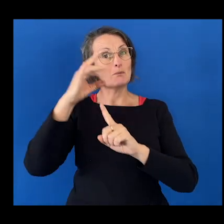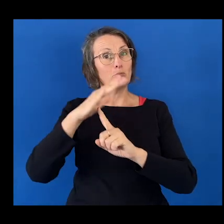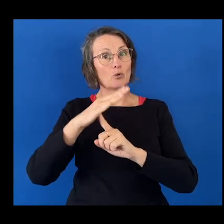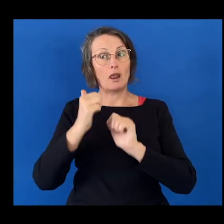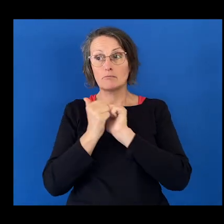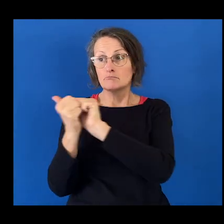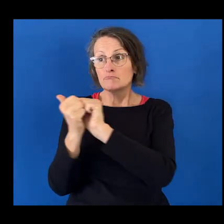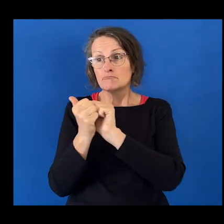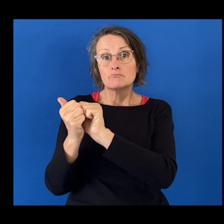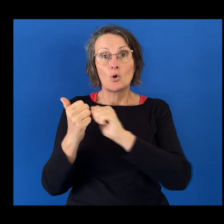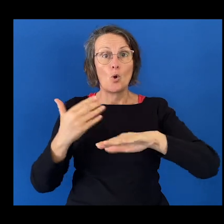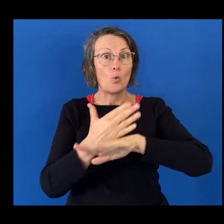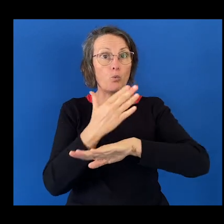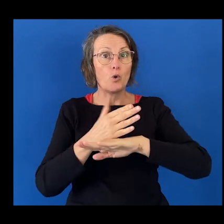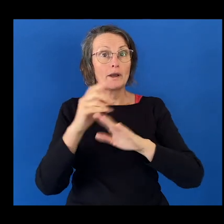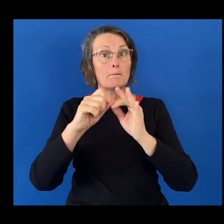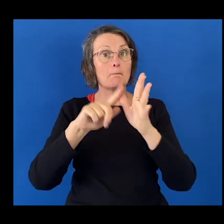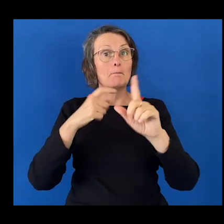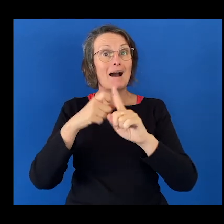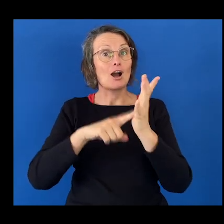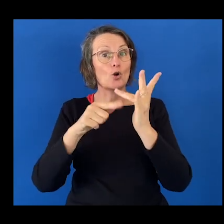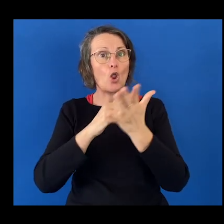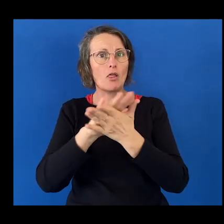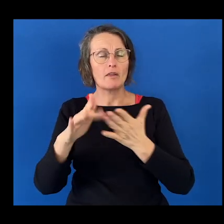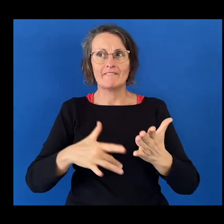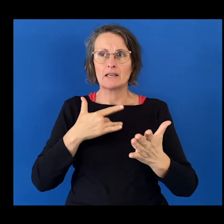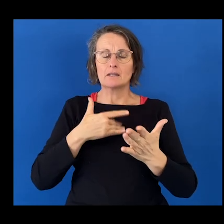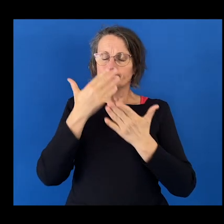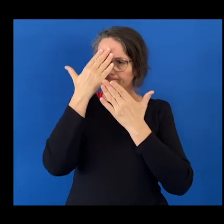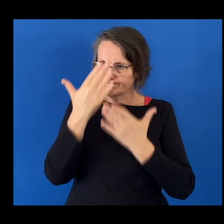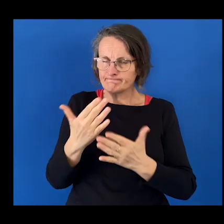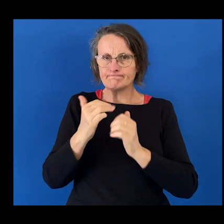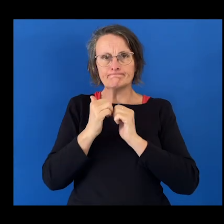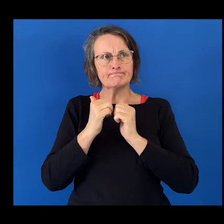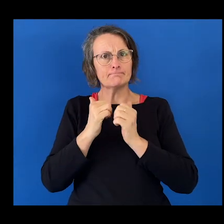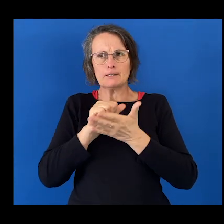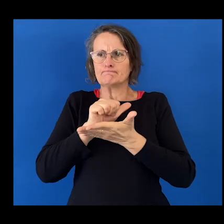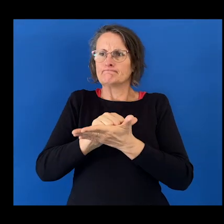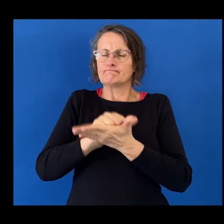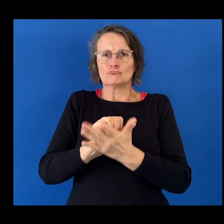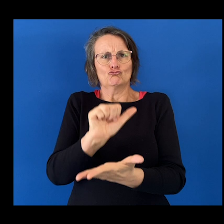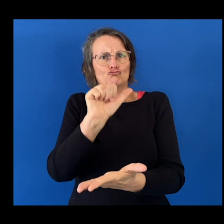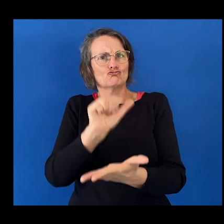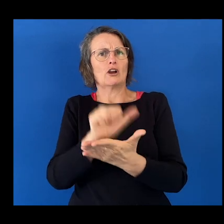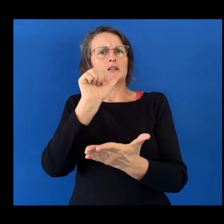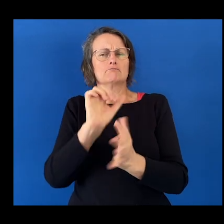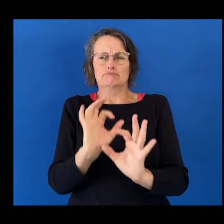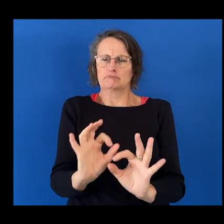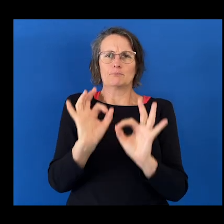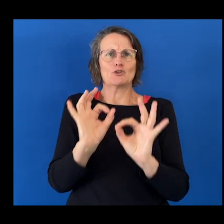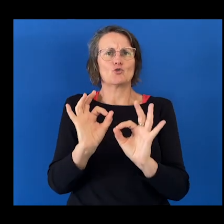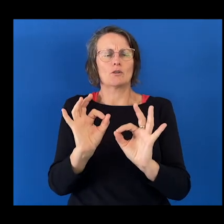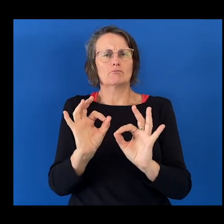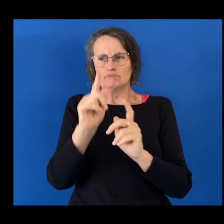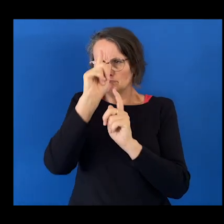bark cloth. Talk to me a little. We have only a couple of minutes left, about that reverence, you know, and a